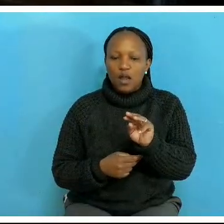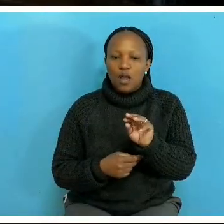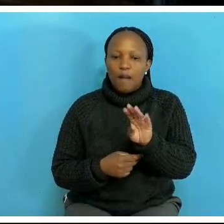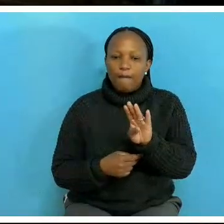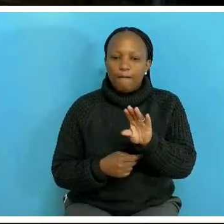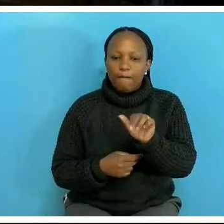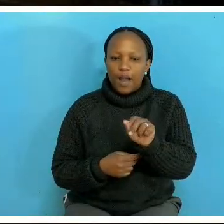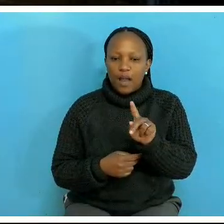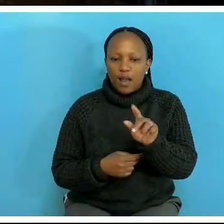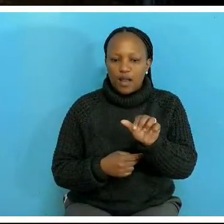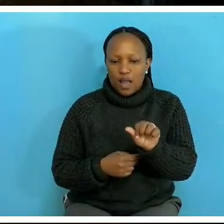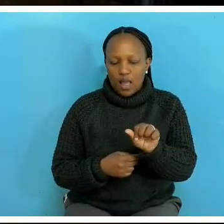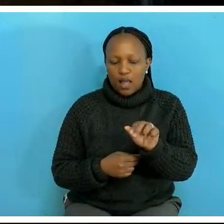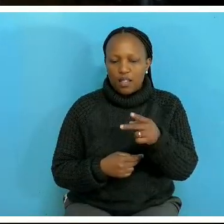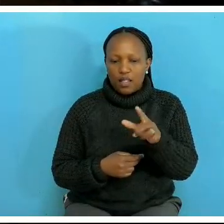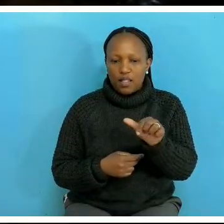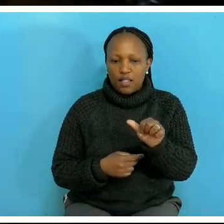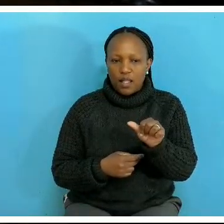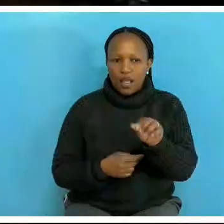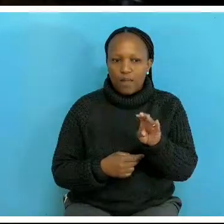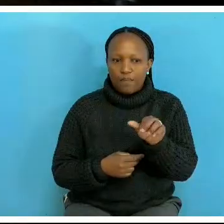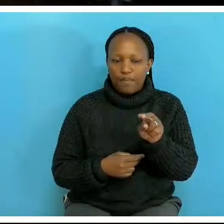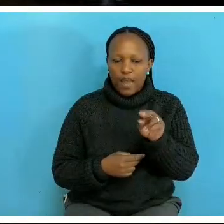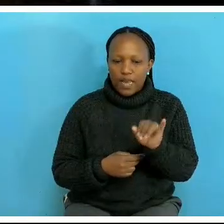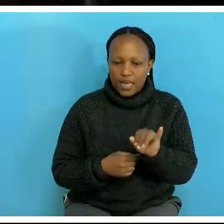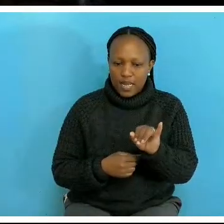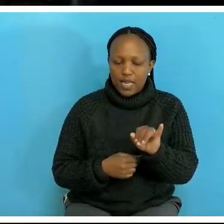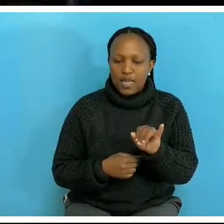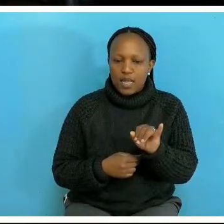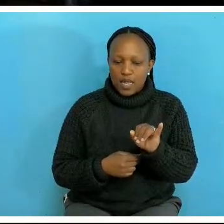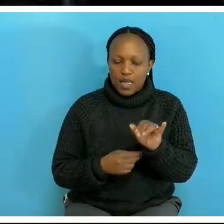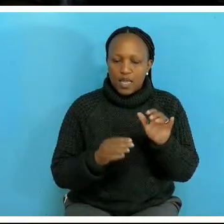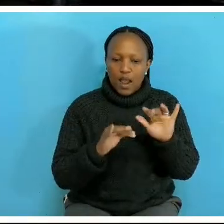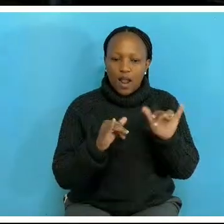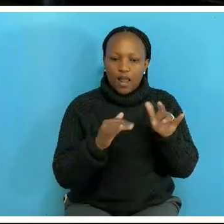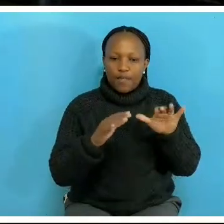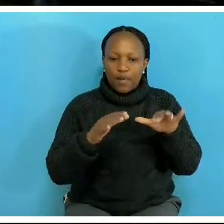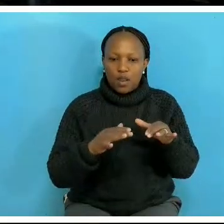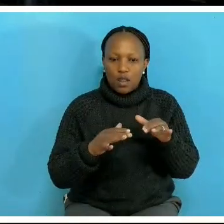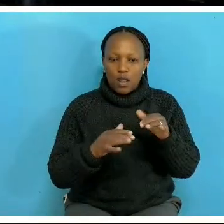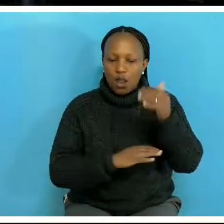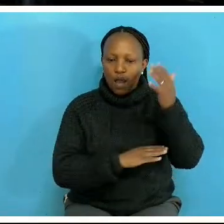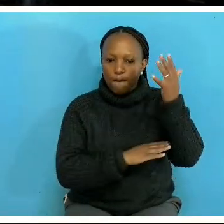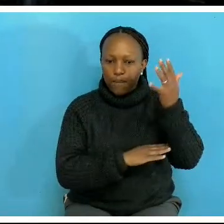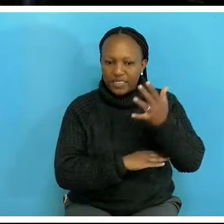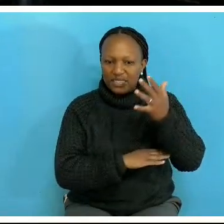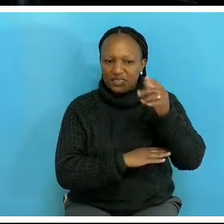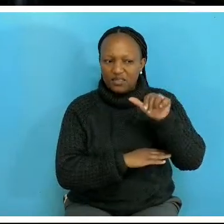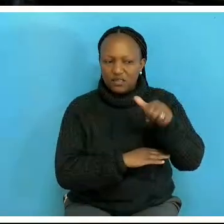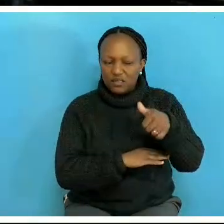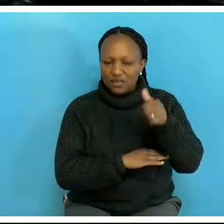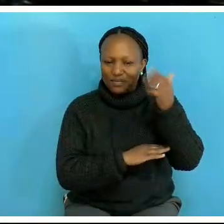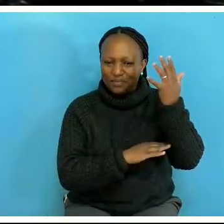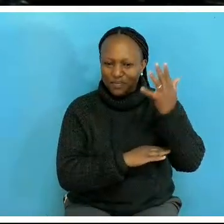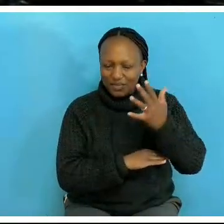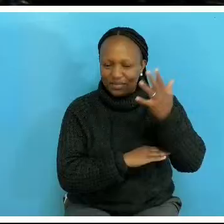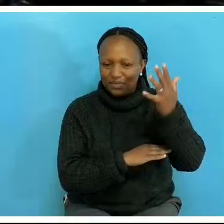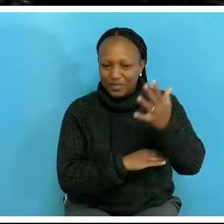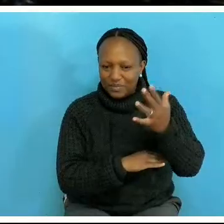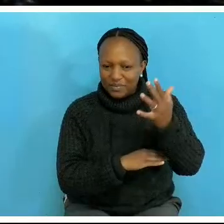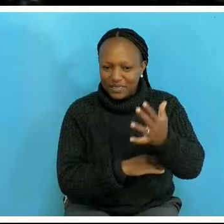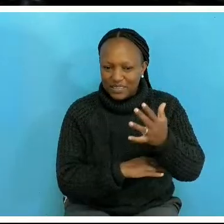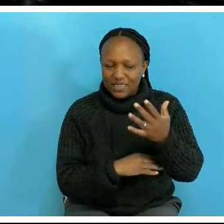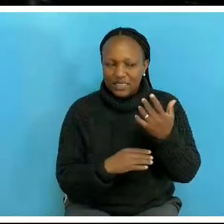Chair, I don't know where to start because the presentation after presentation, in the process, we lose track. Chair, my first